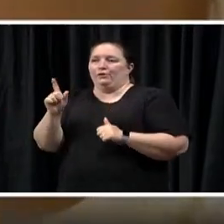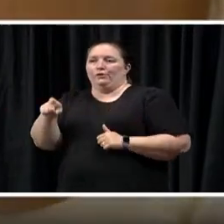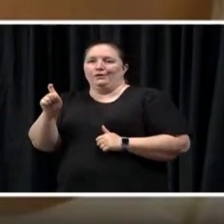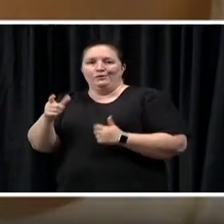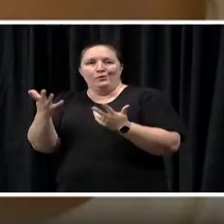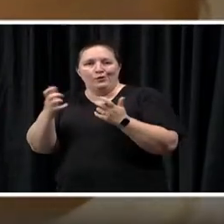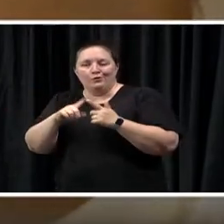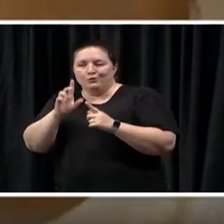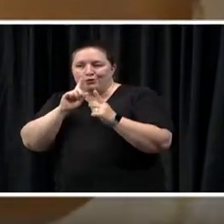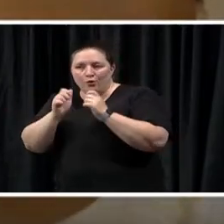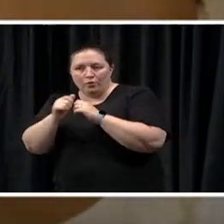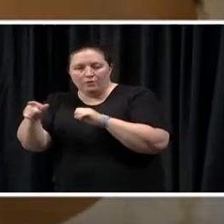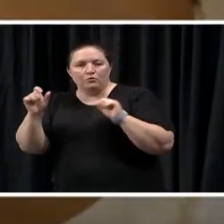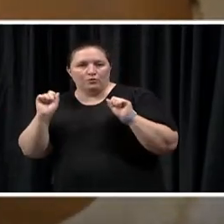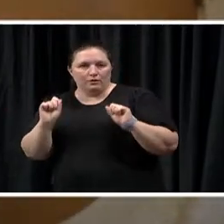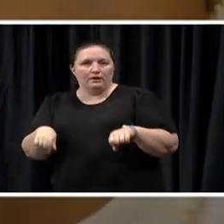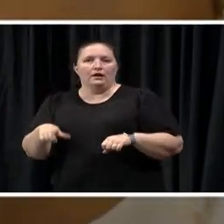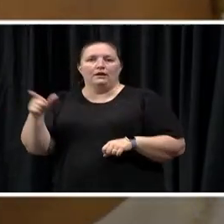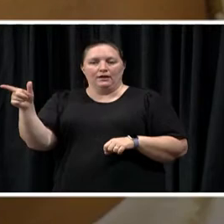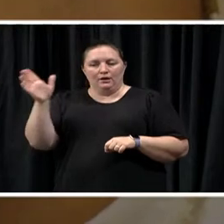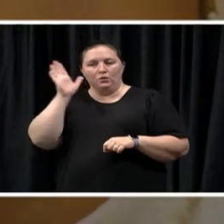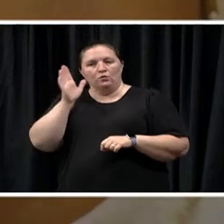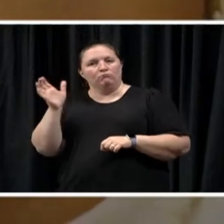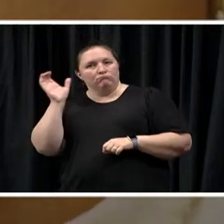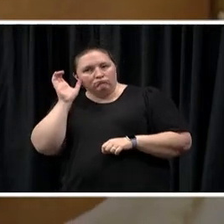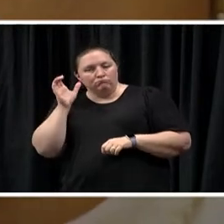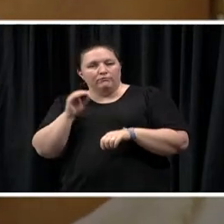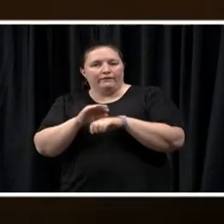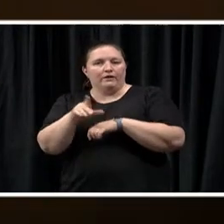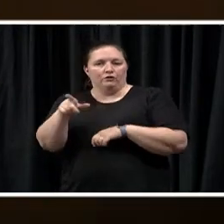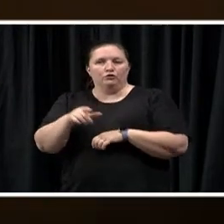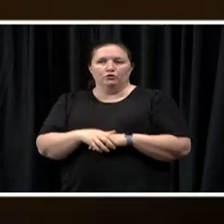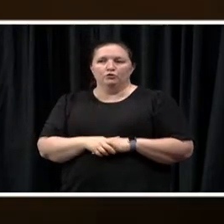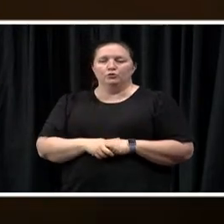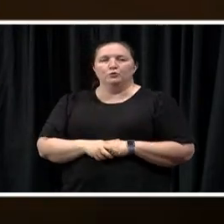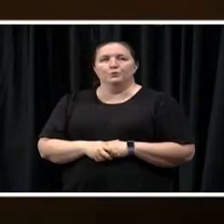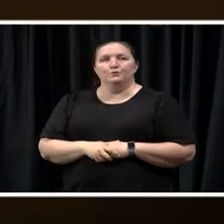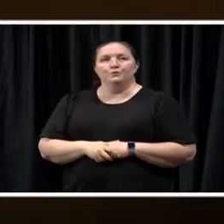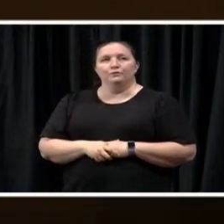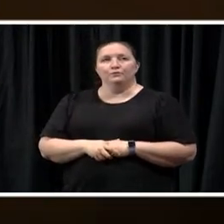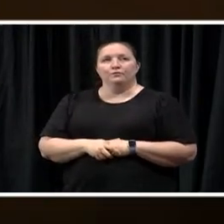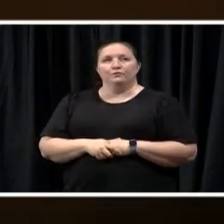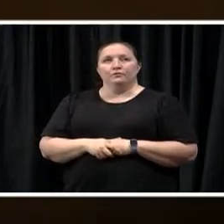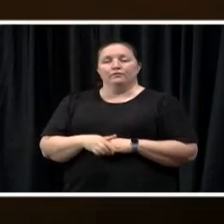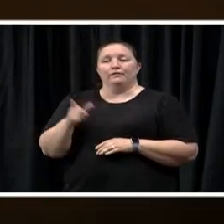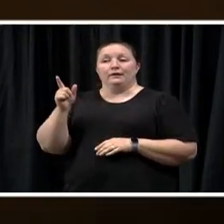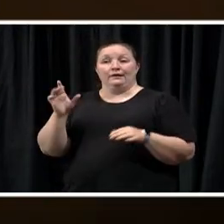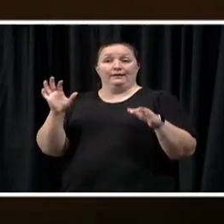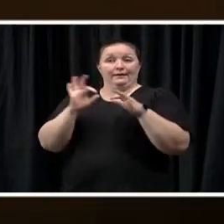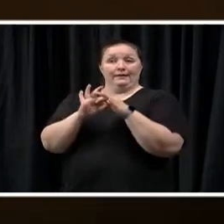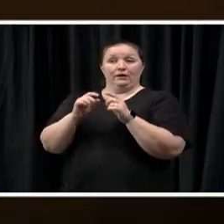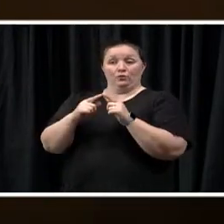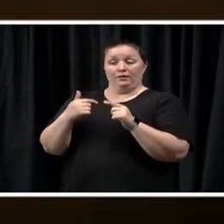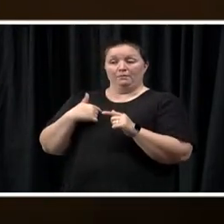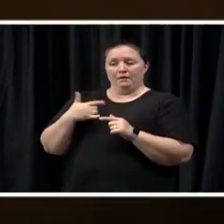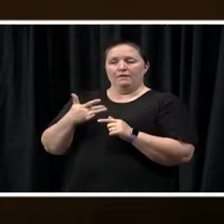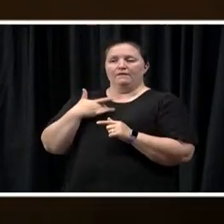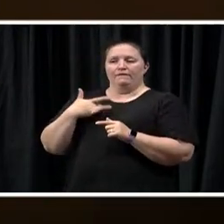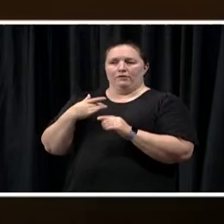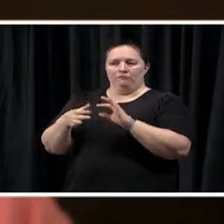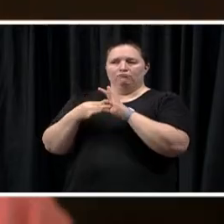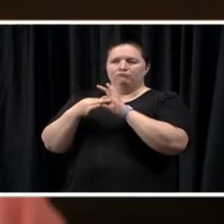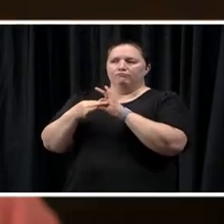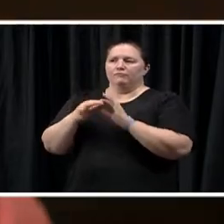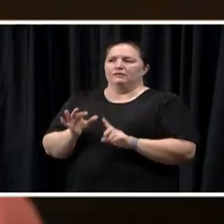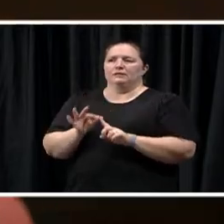whatever you want, you can talk with him. He can advise you. The way that he connect with us and connect with me has been